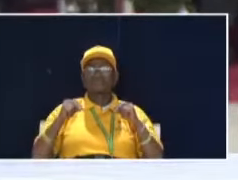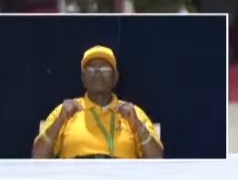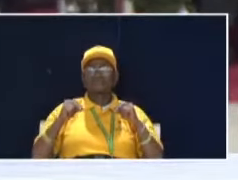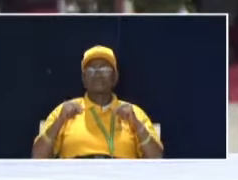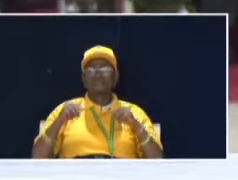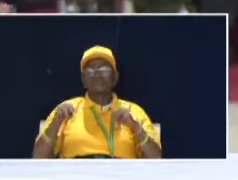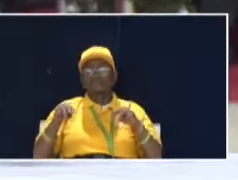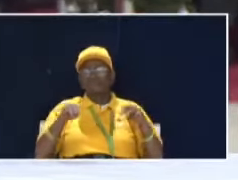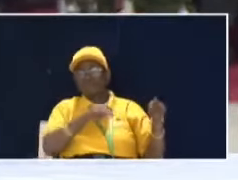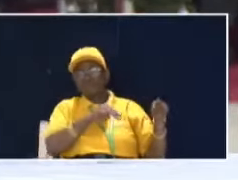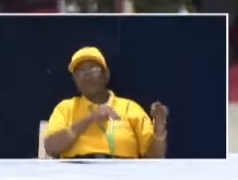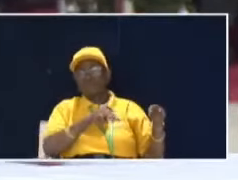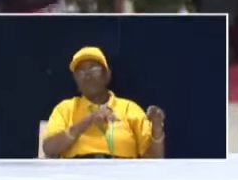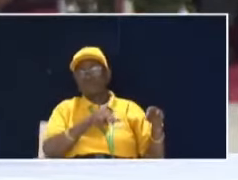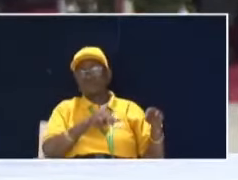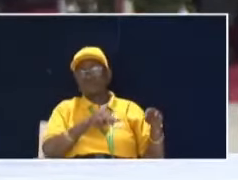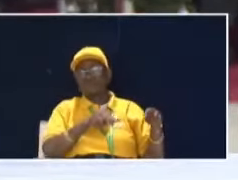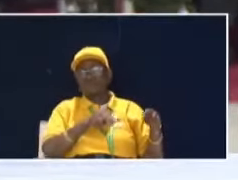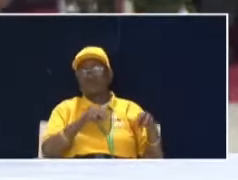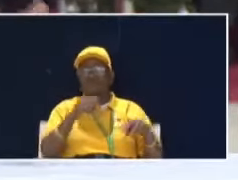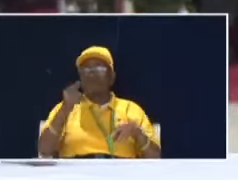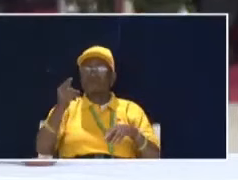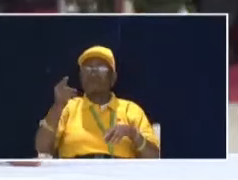moved the